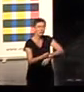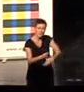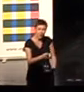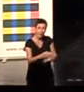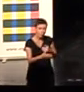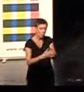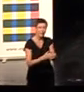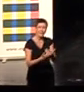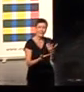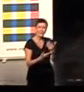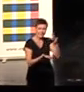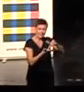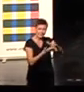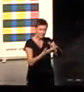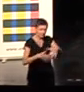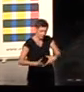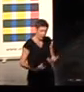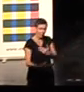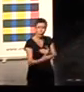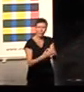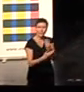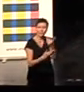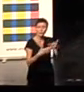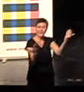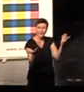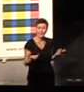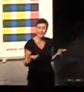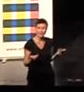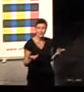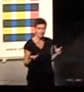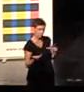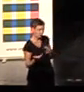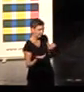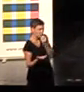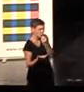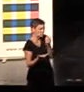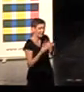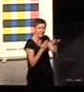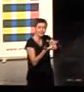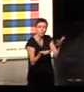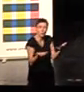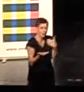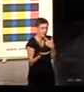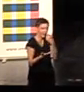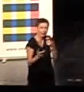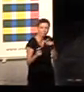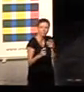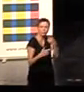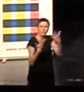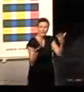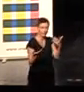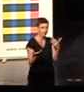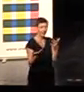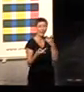hood in de week dat is not at tipping point en dan shirt elemend dat is